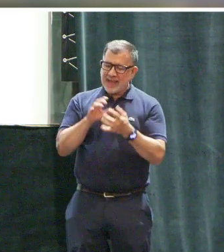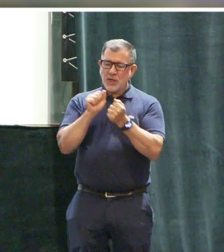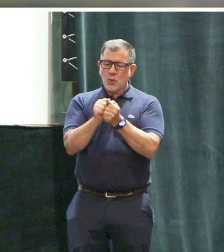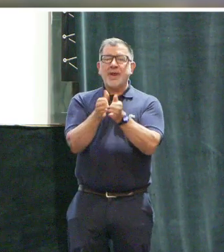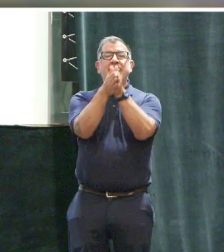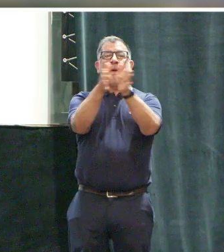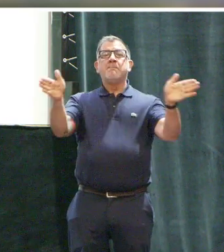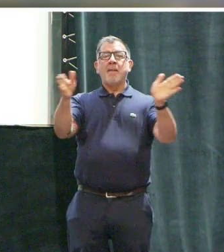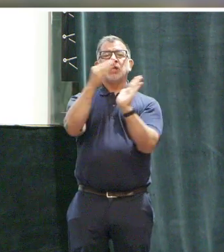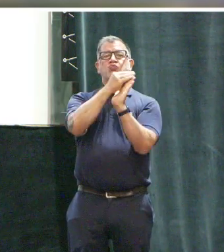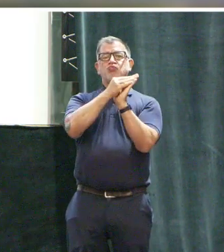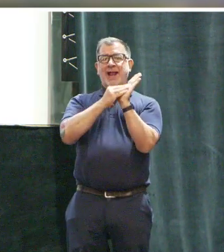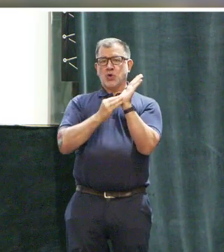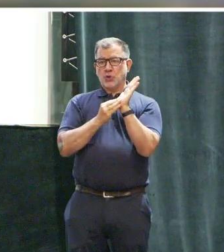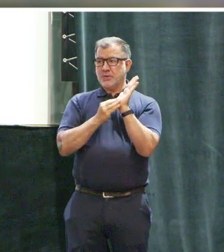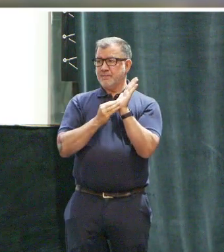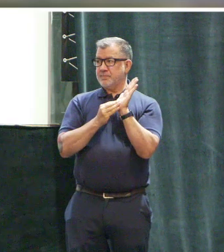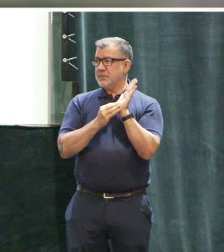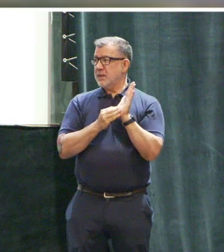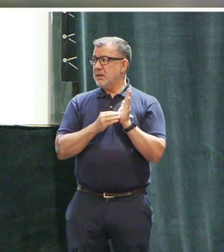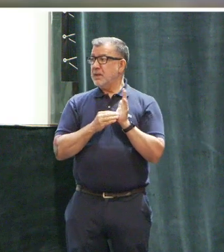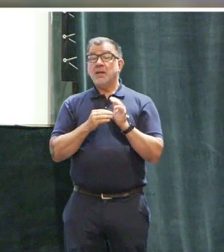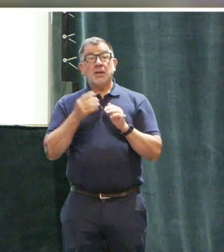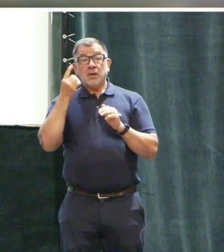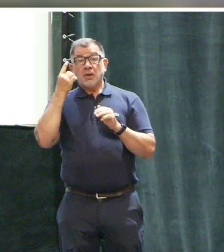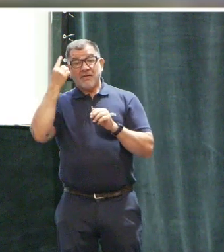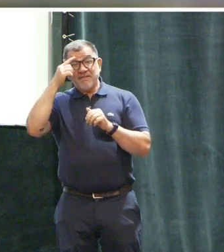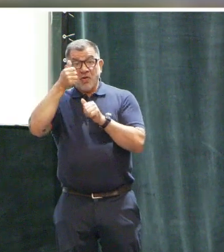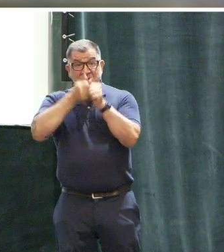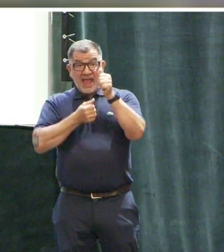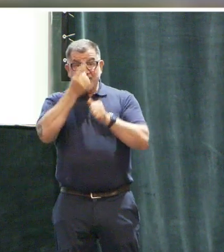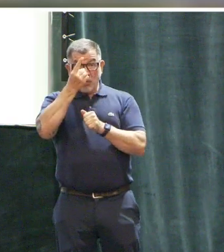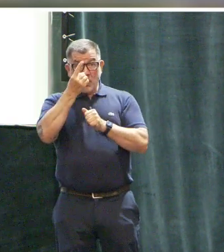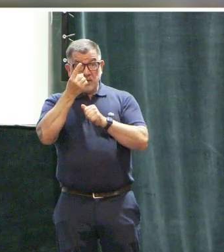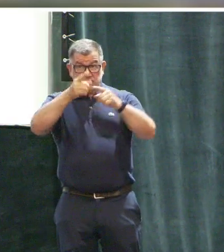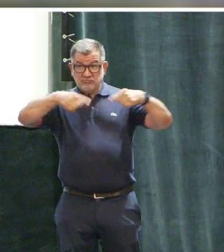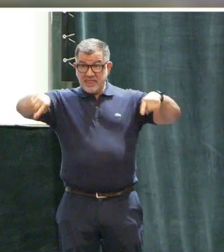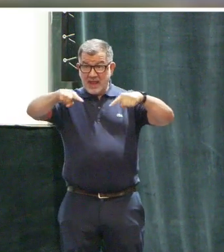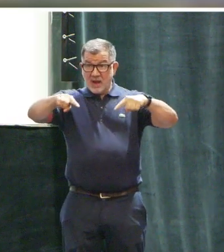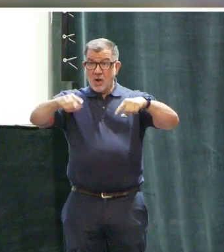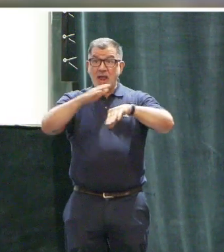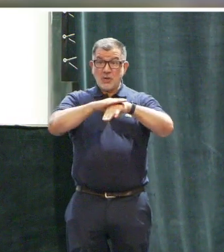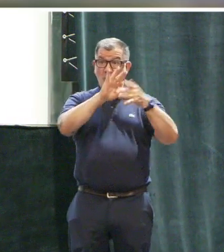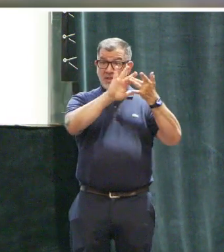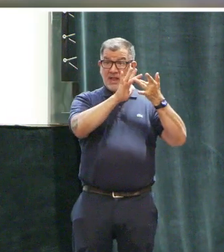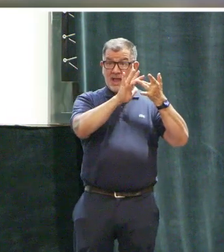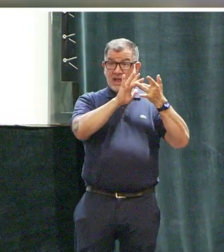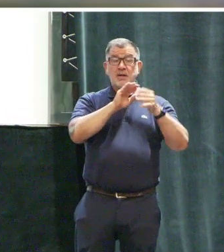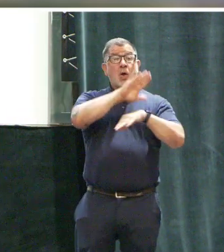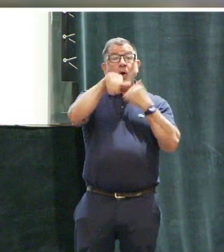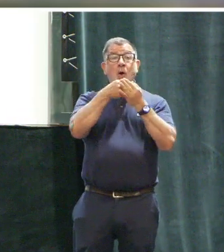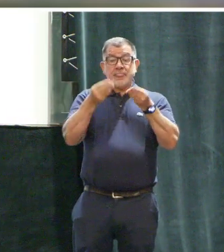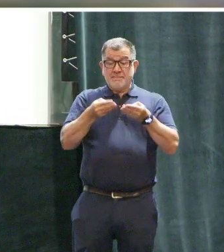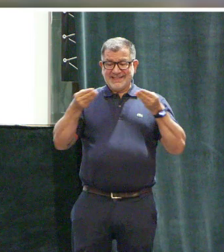RGB, whose comment this is, but to everyone else and to those online, The material that